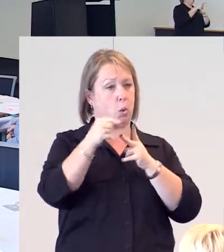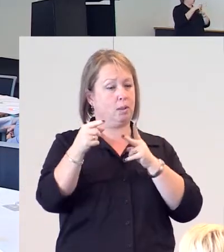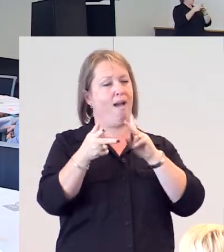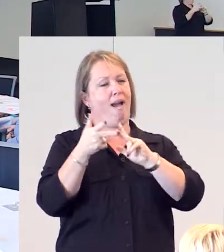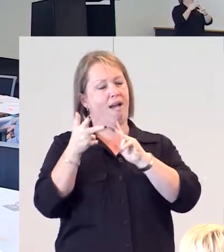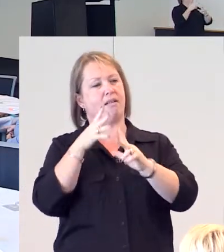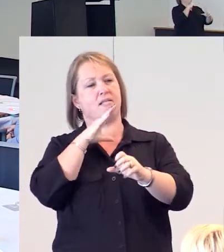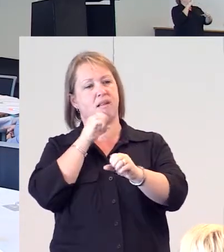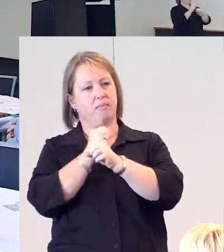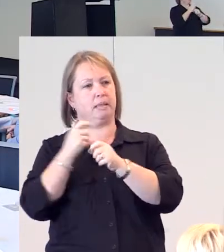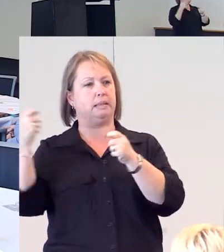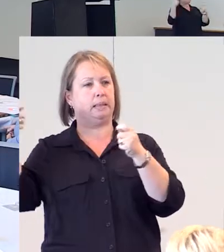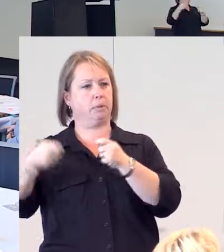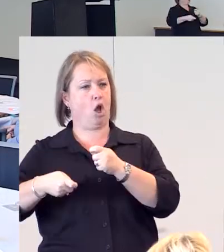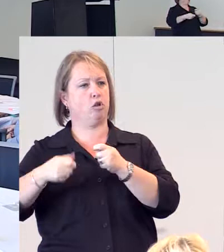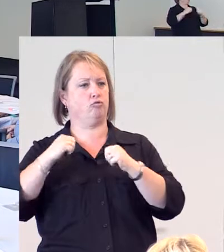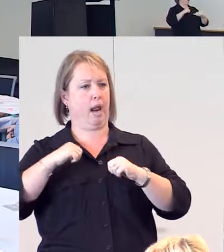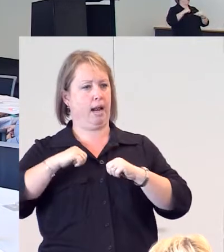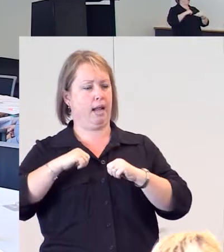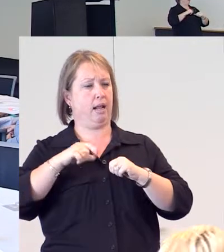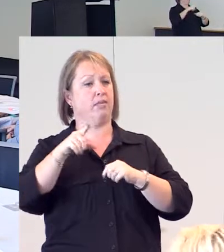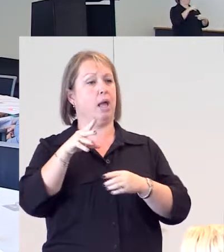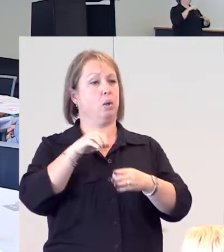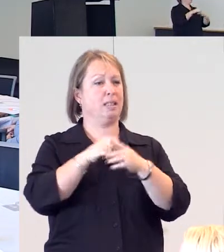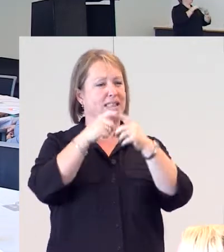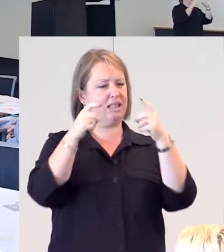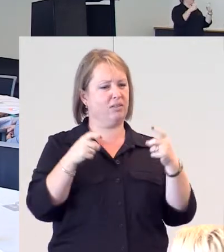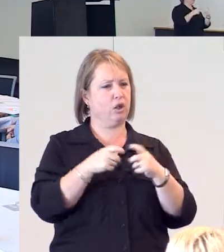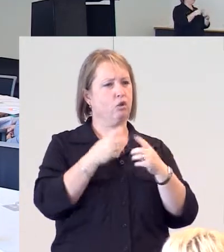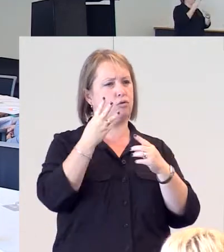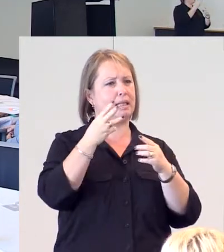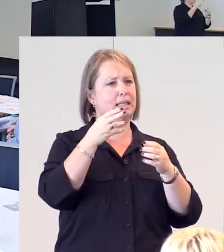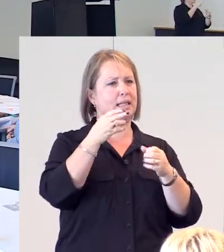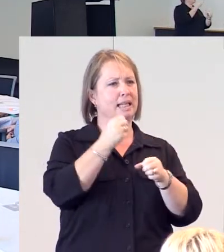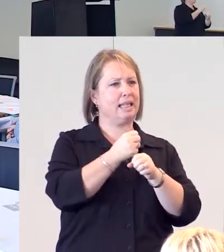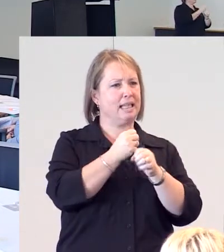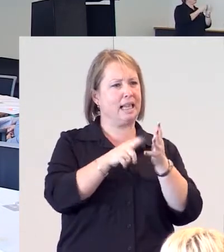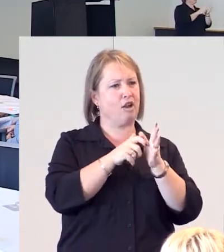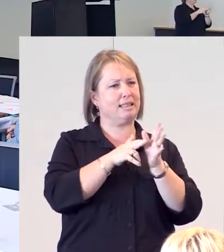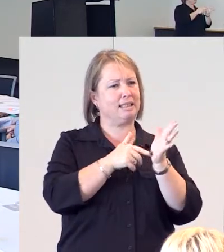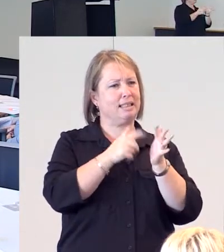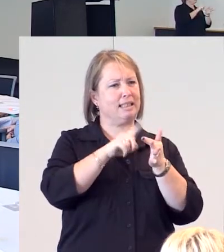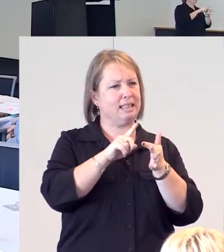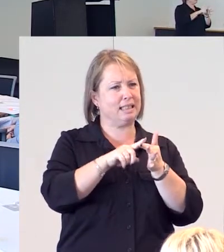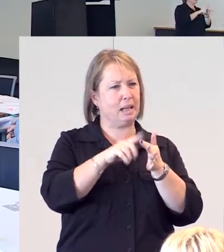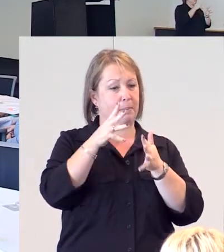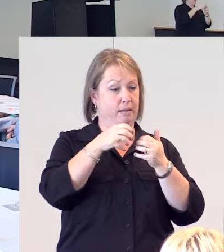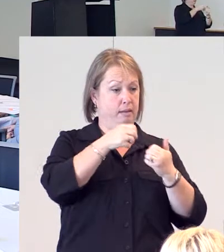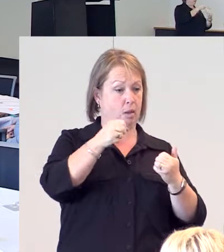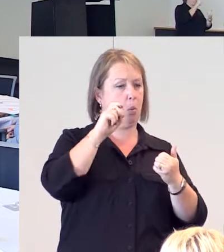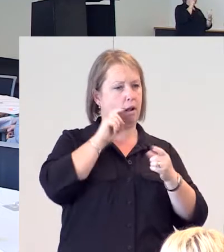training. That's also the Certificate 3 guarantee, where now this funding will actually follow the student and the student will be able to make